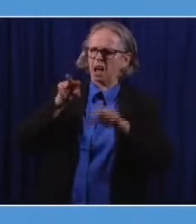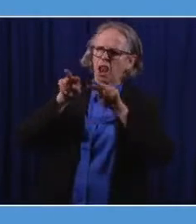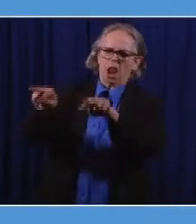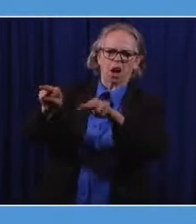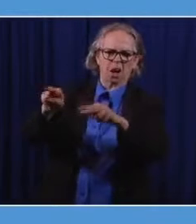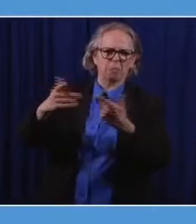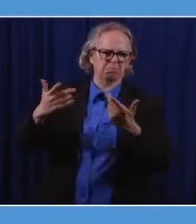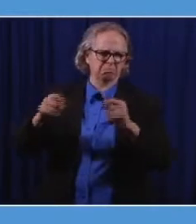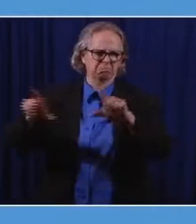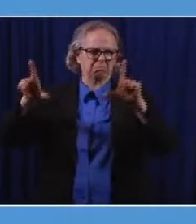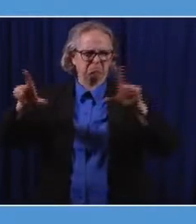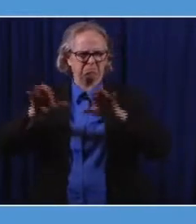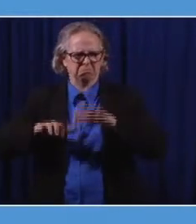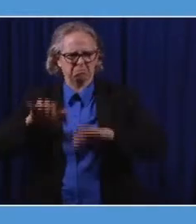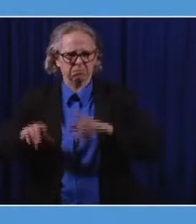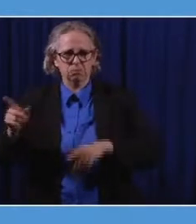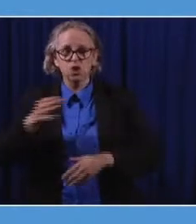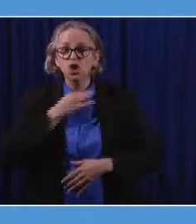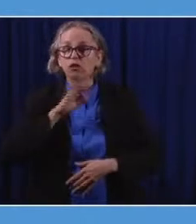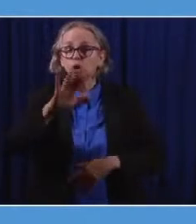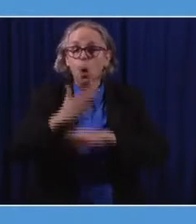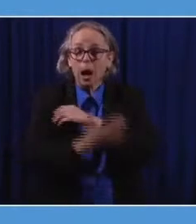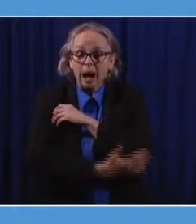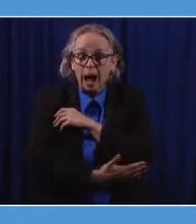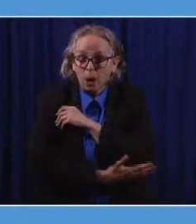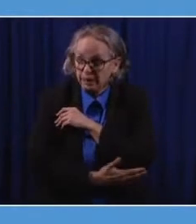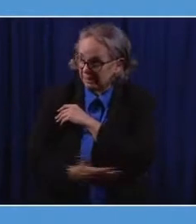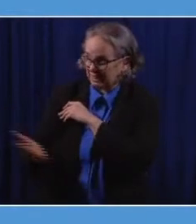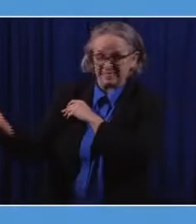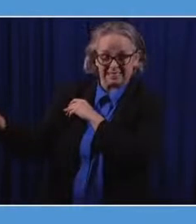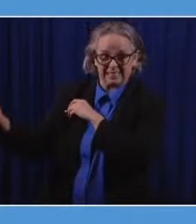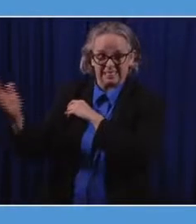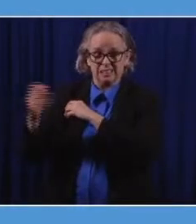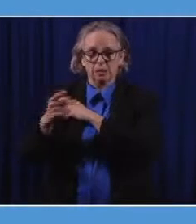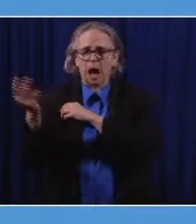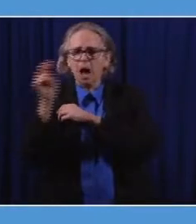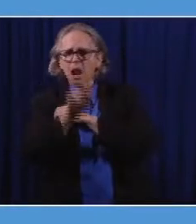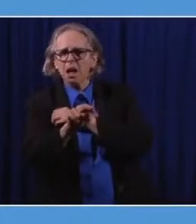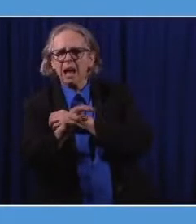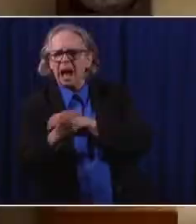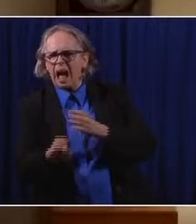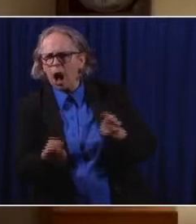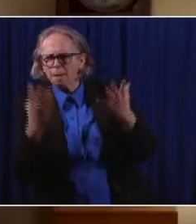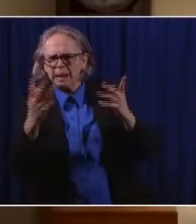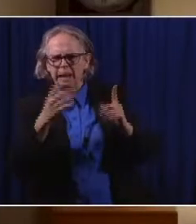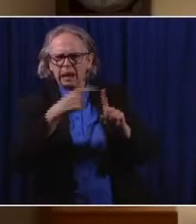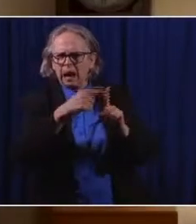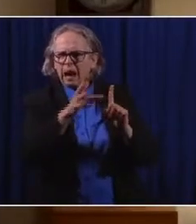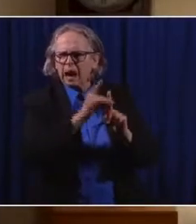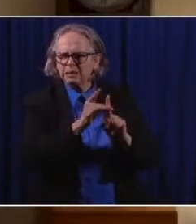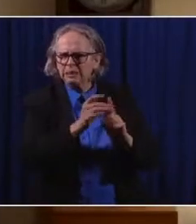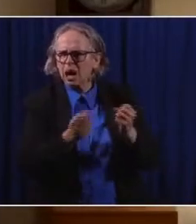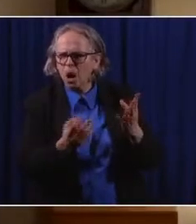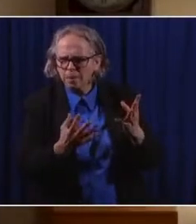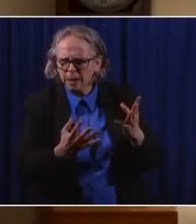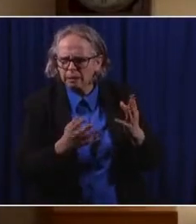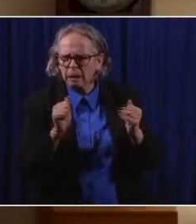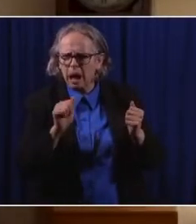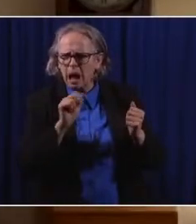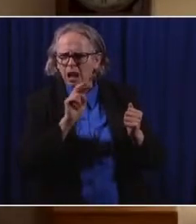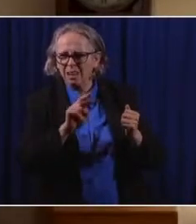at your county, what you can do is you can look and see the number of cases. We have this in